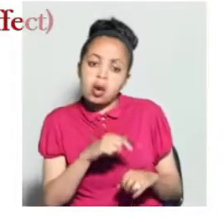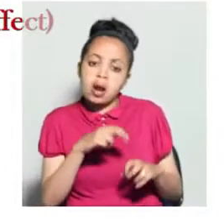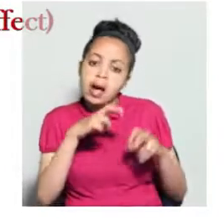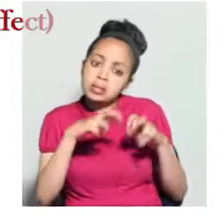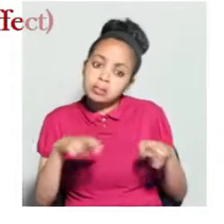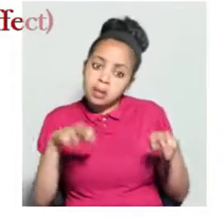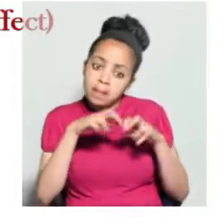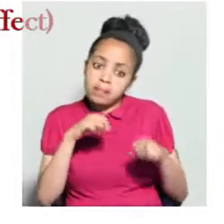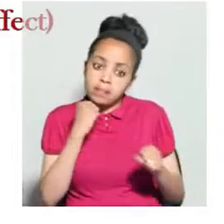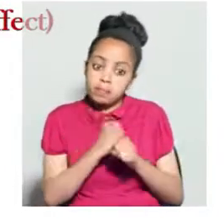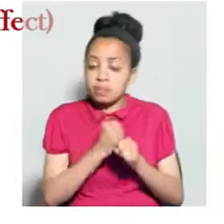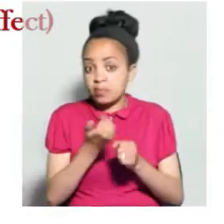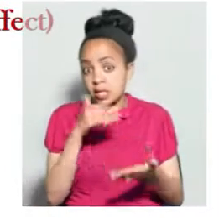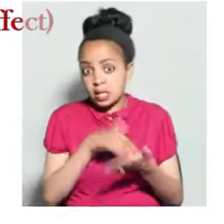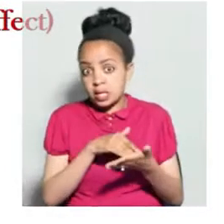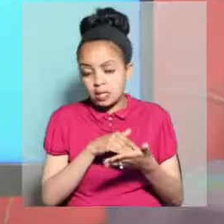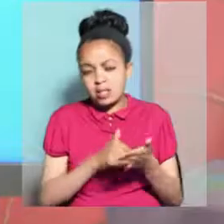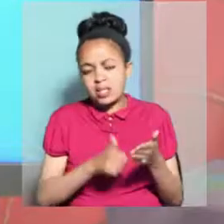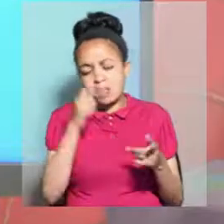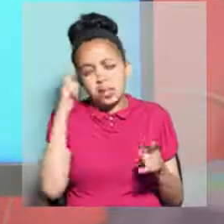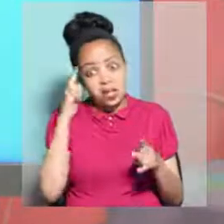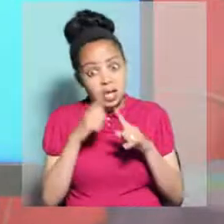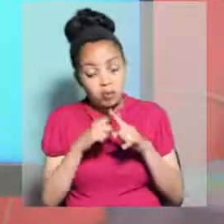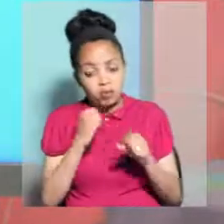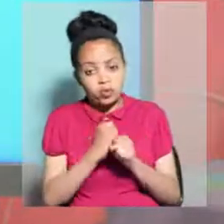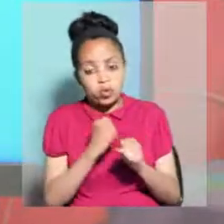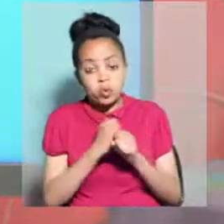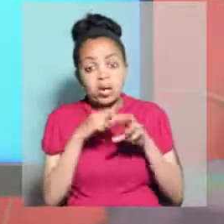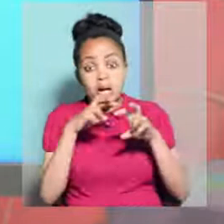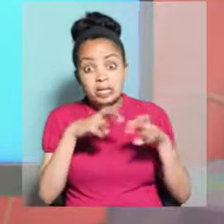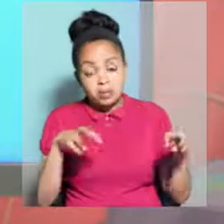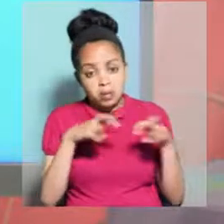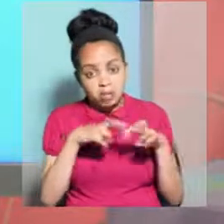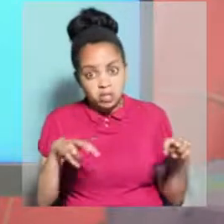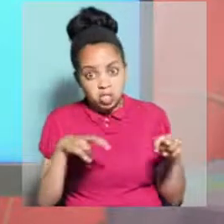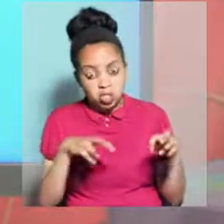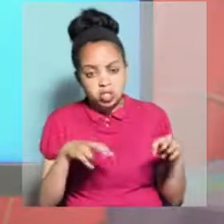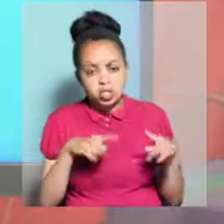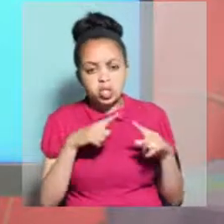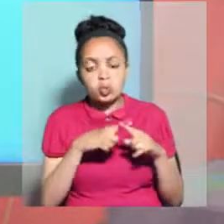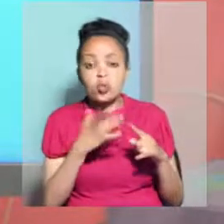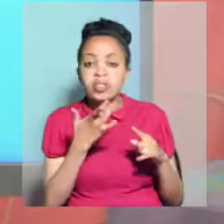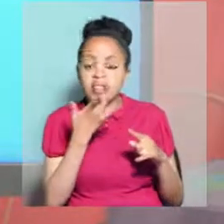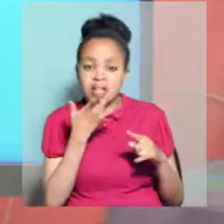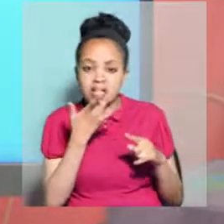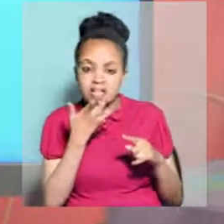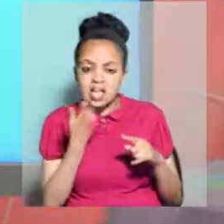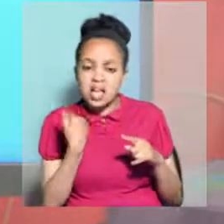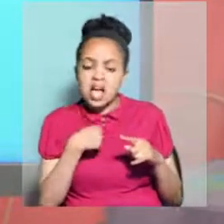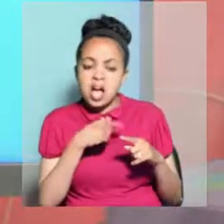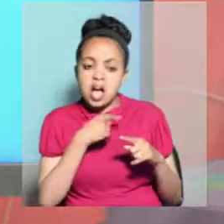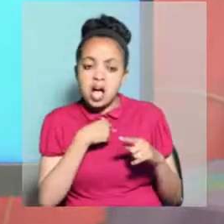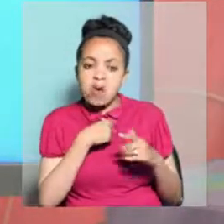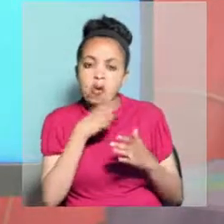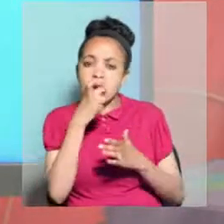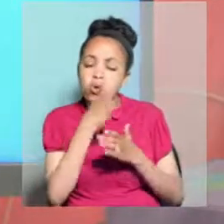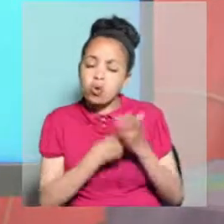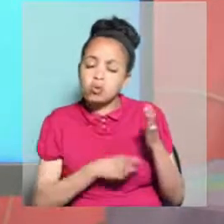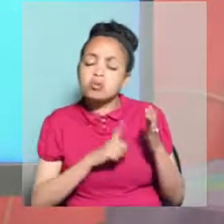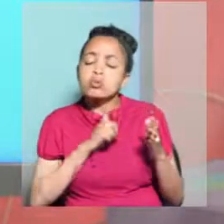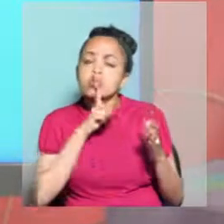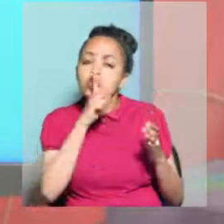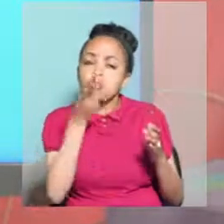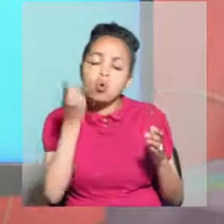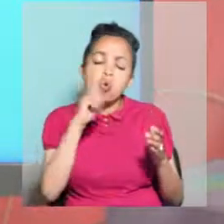experimentation. The main aim of our experimentation is to test our hypothesis true